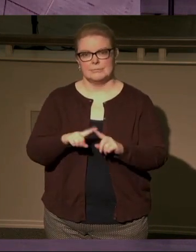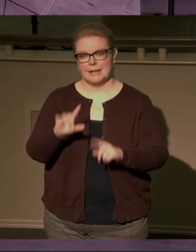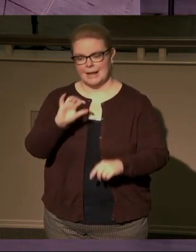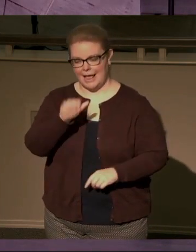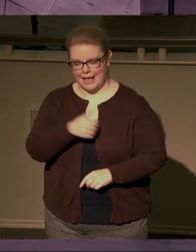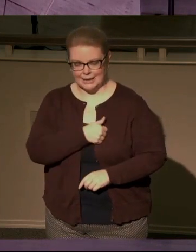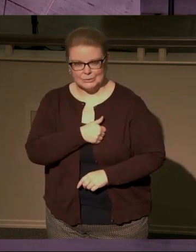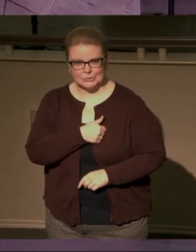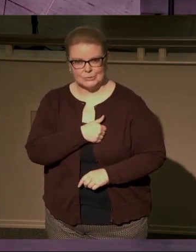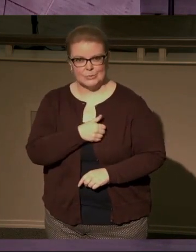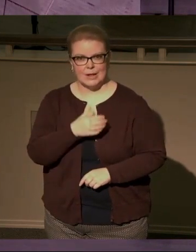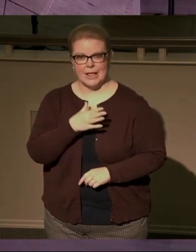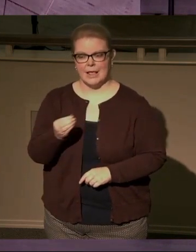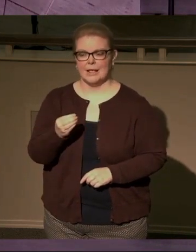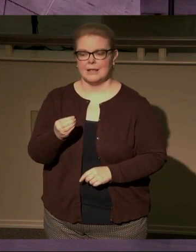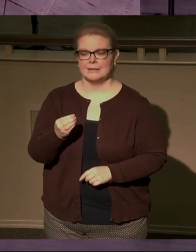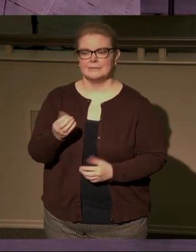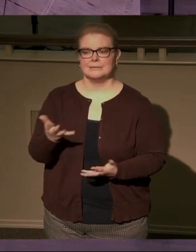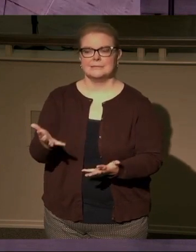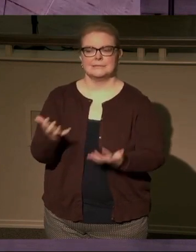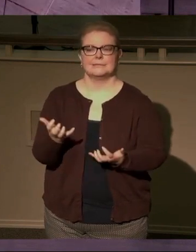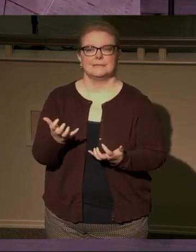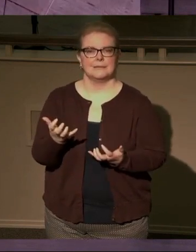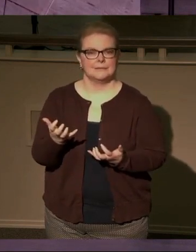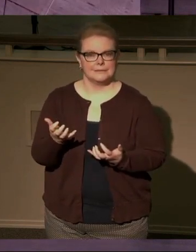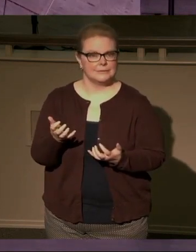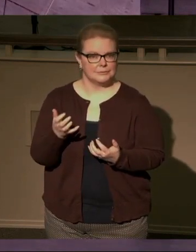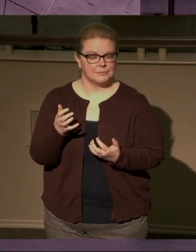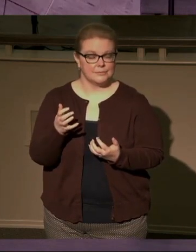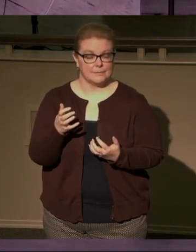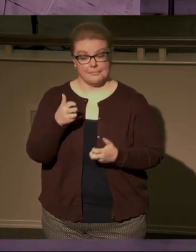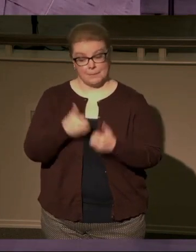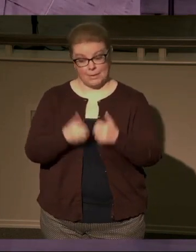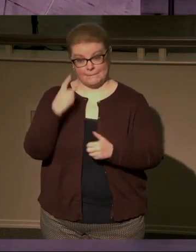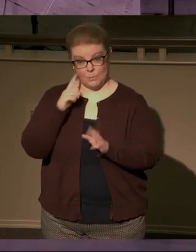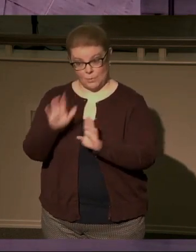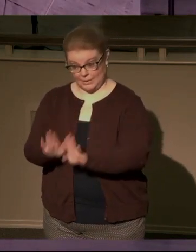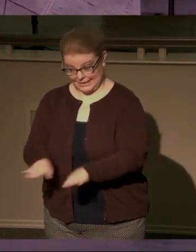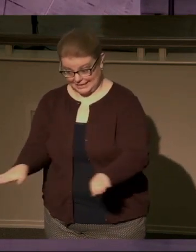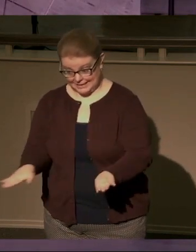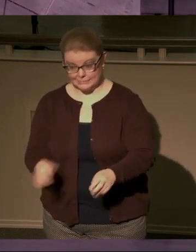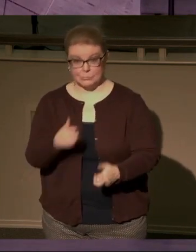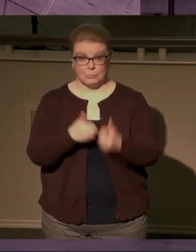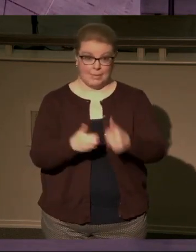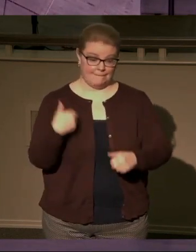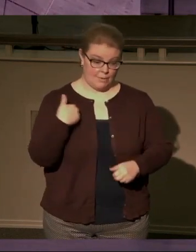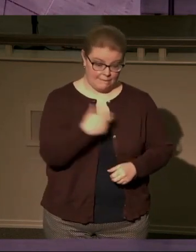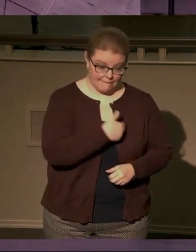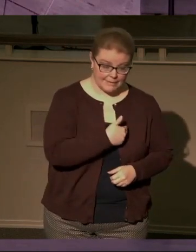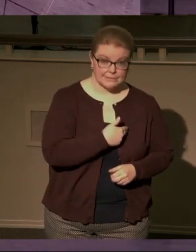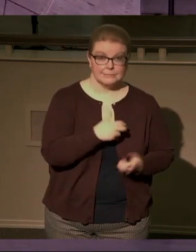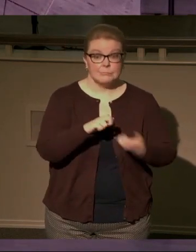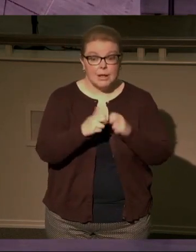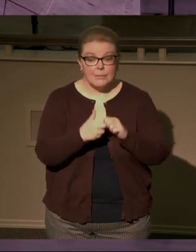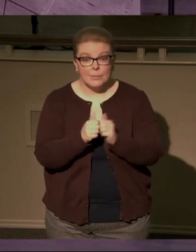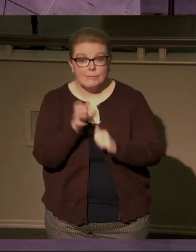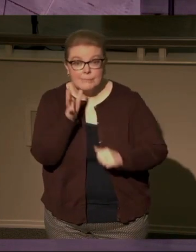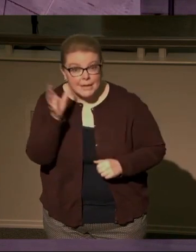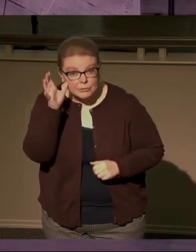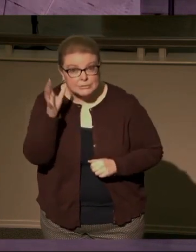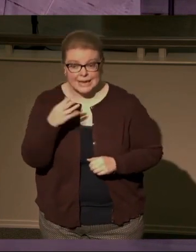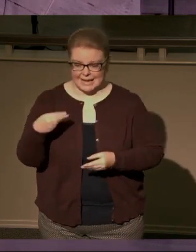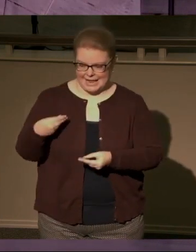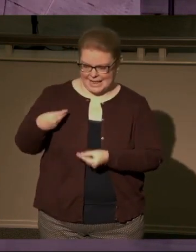attitudes and appetites. You see, the problem for our kids and the problem for us and the problem with parenting and the problem with